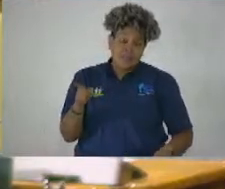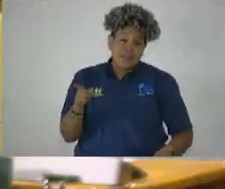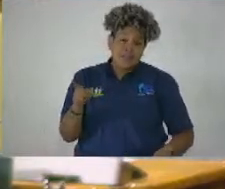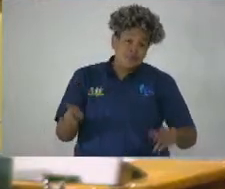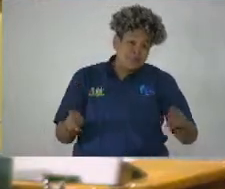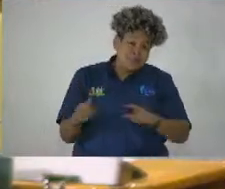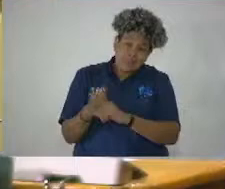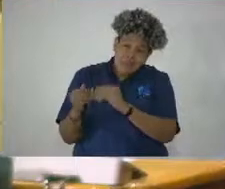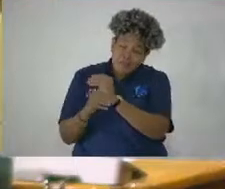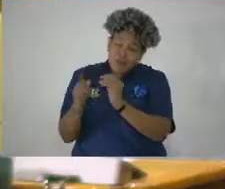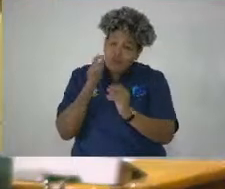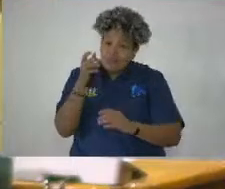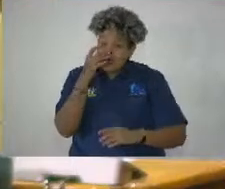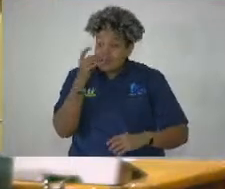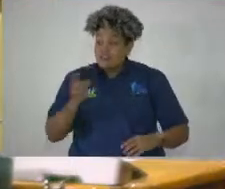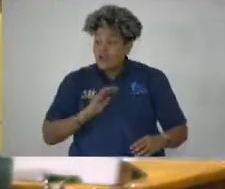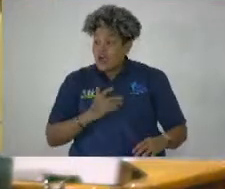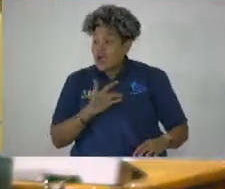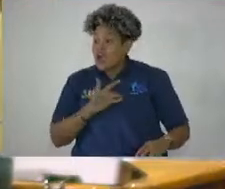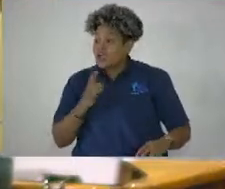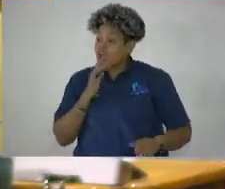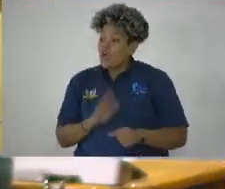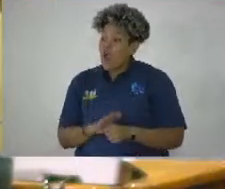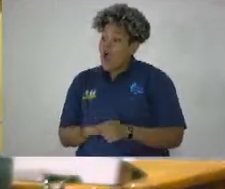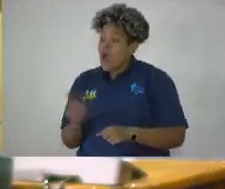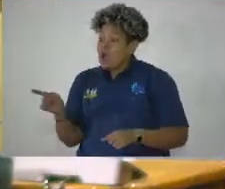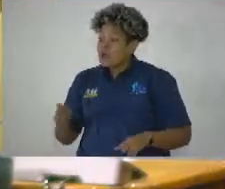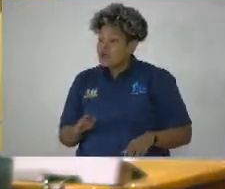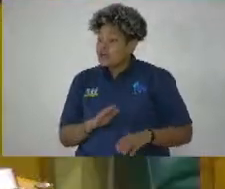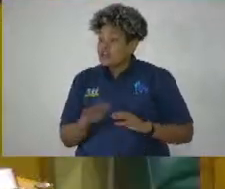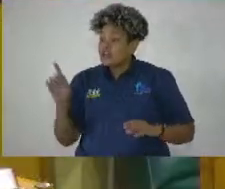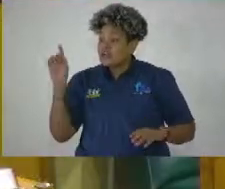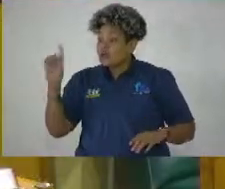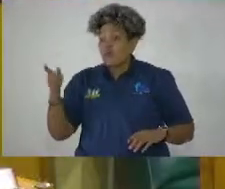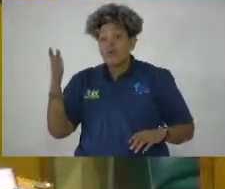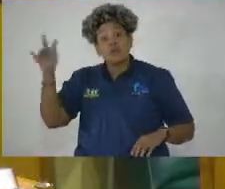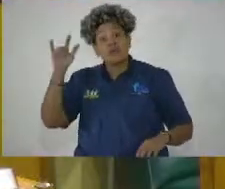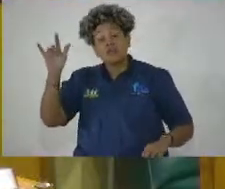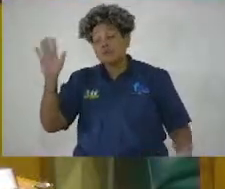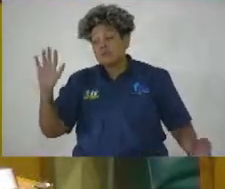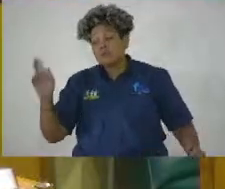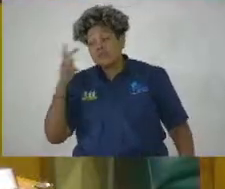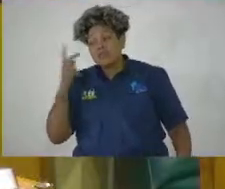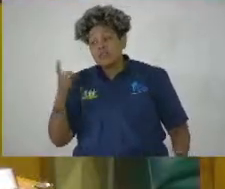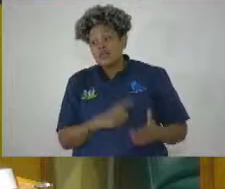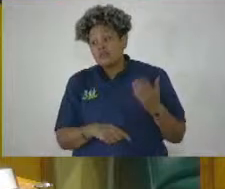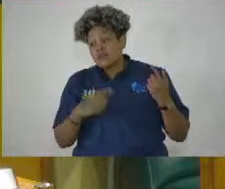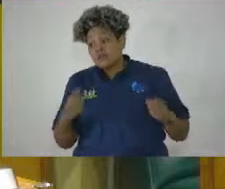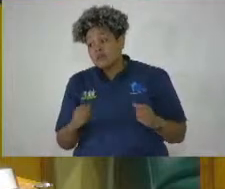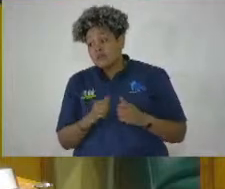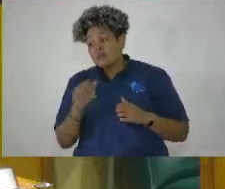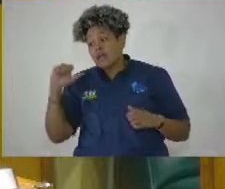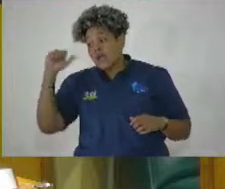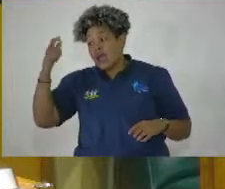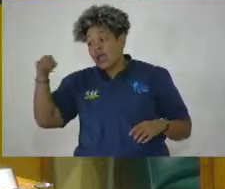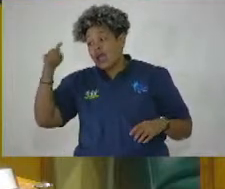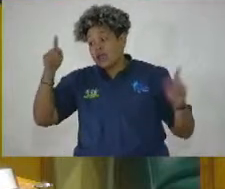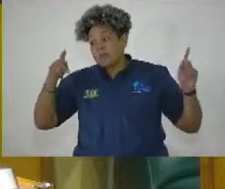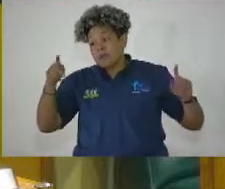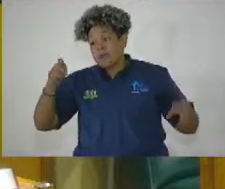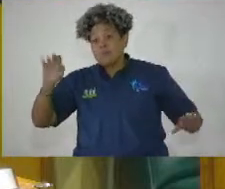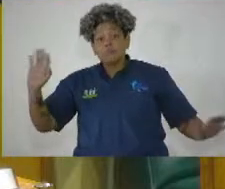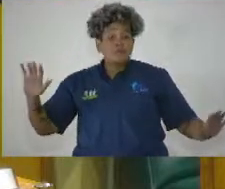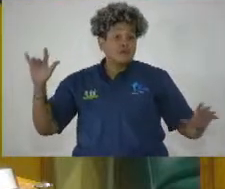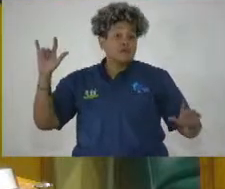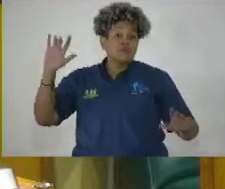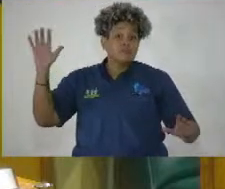people who had our interests at heart. Don't go down that road. You know, see what happened to the other people?